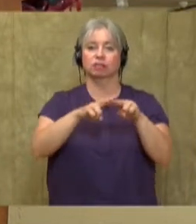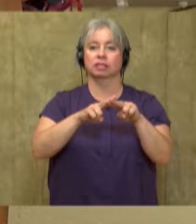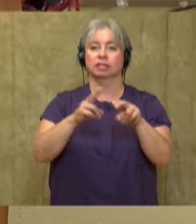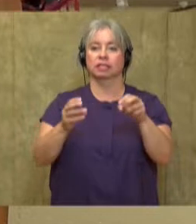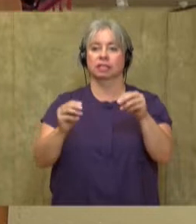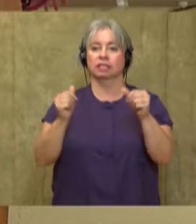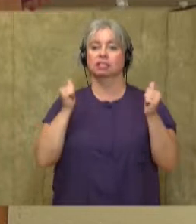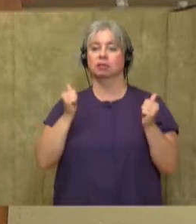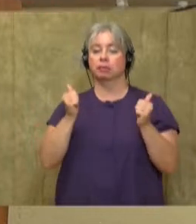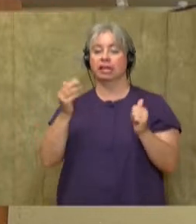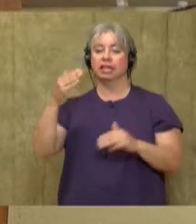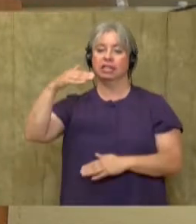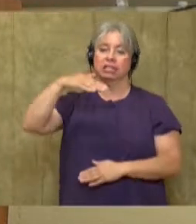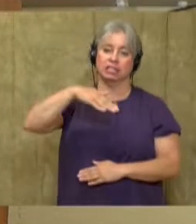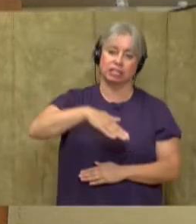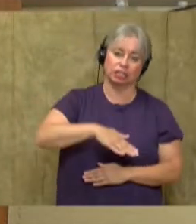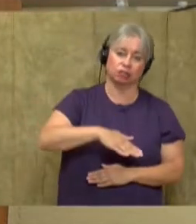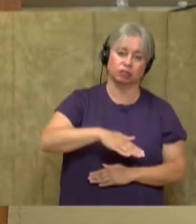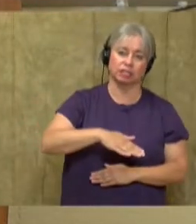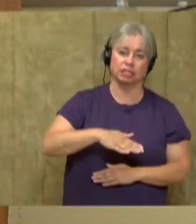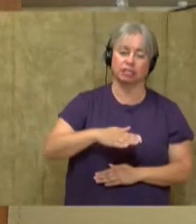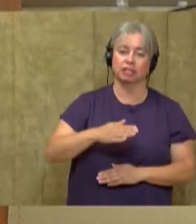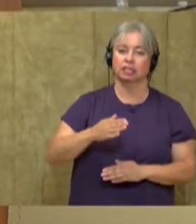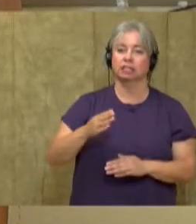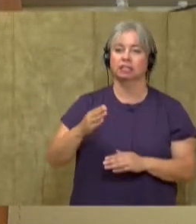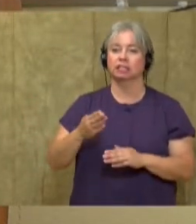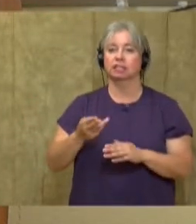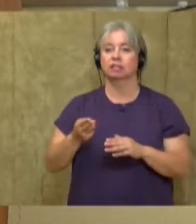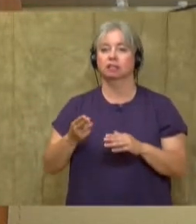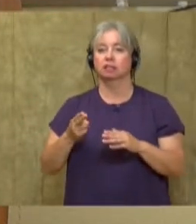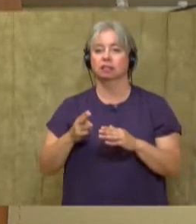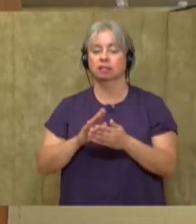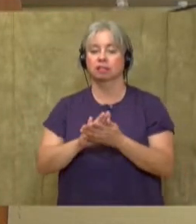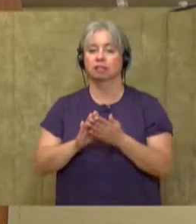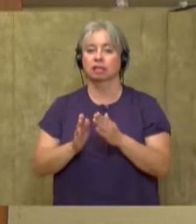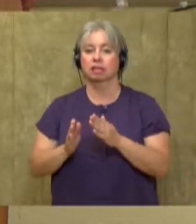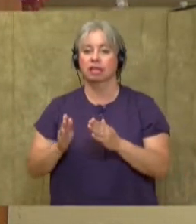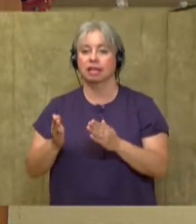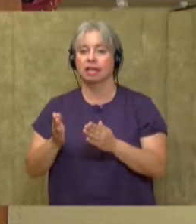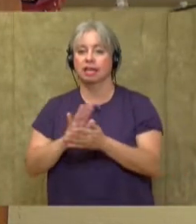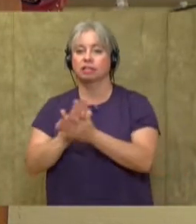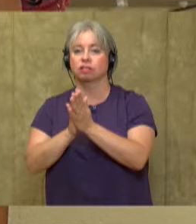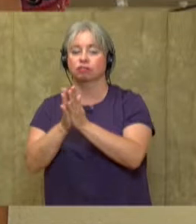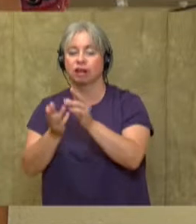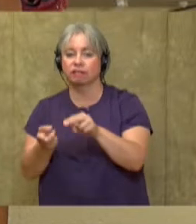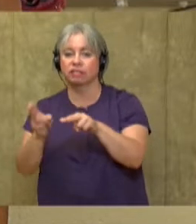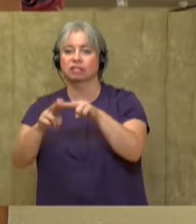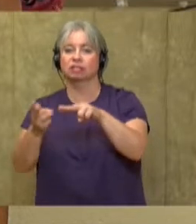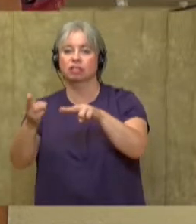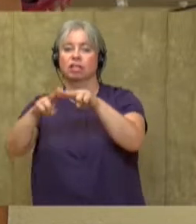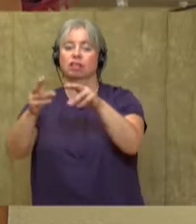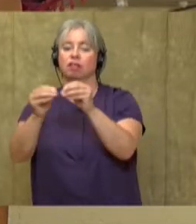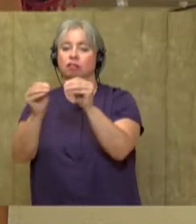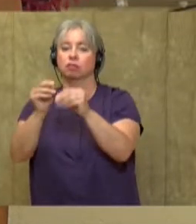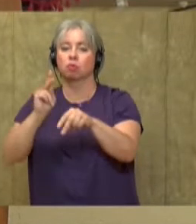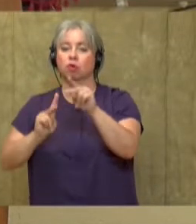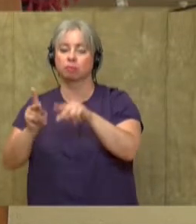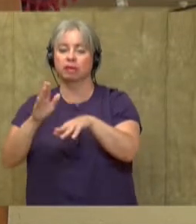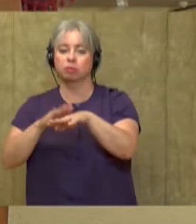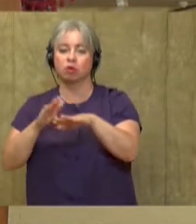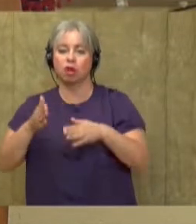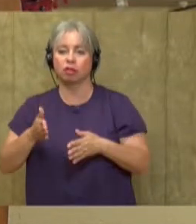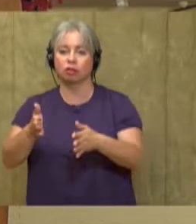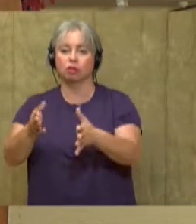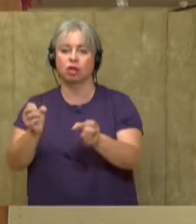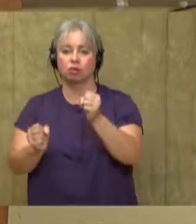vehicle speed decreases. So as traffic is increasing, numbers are going up, there's more people on the road, vehicle